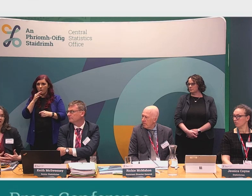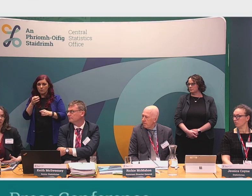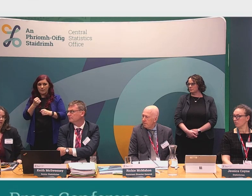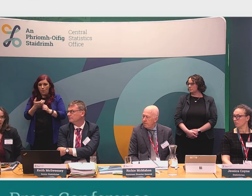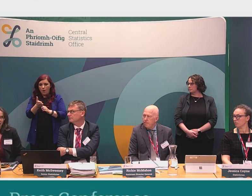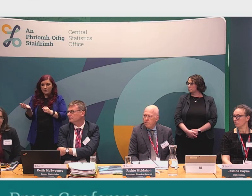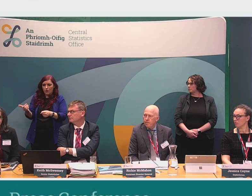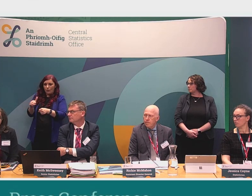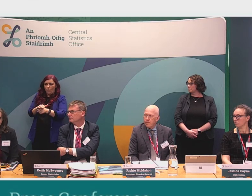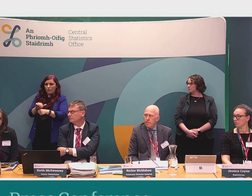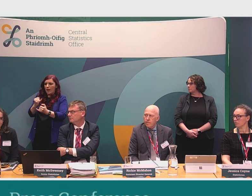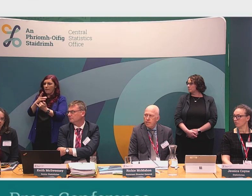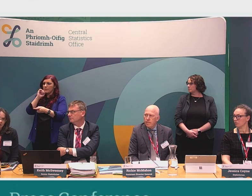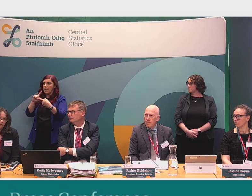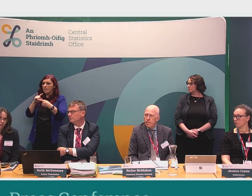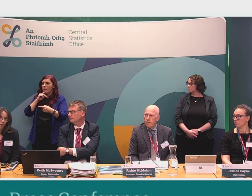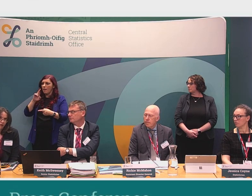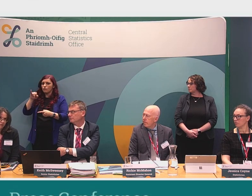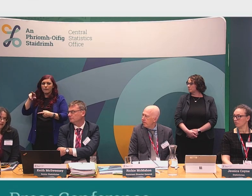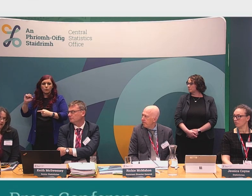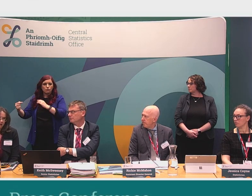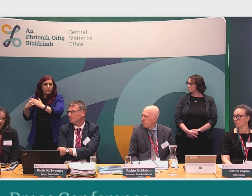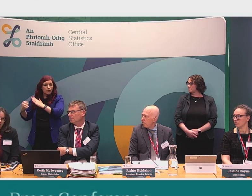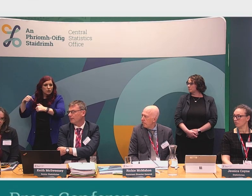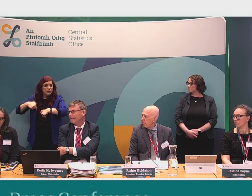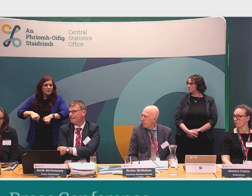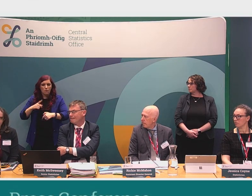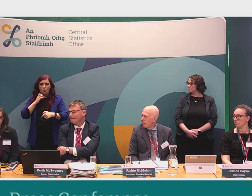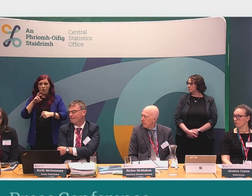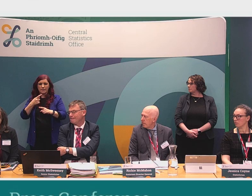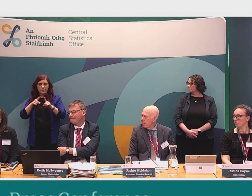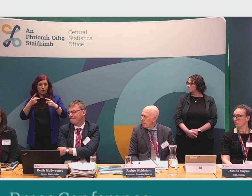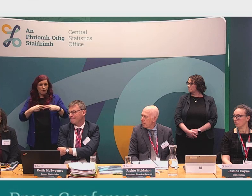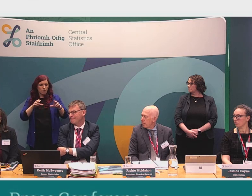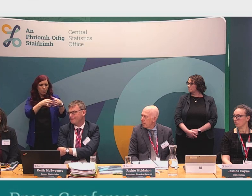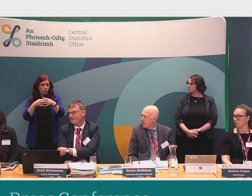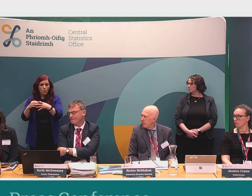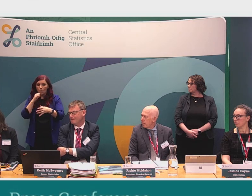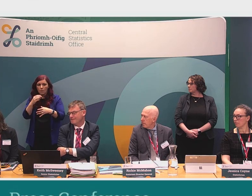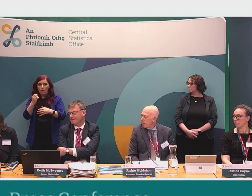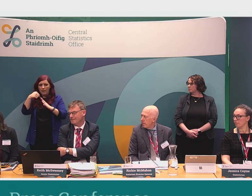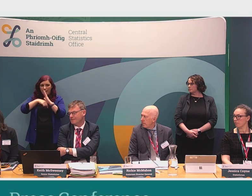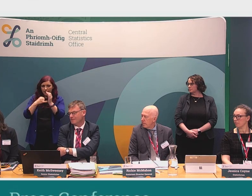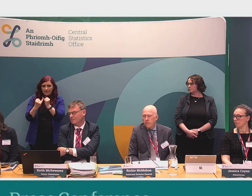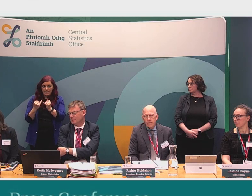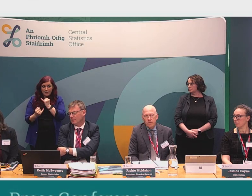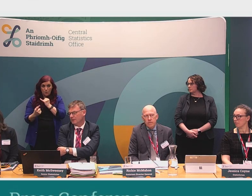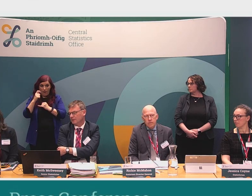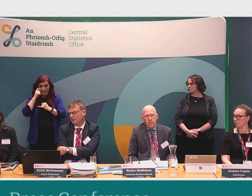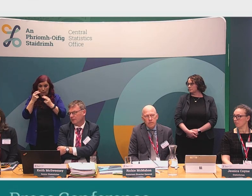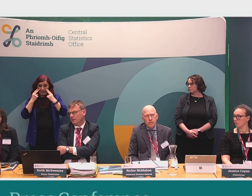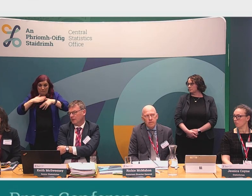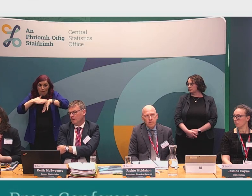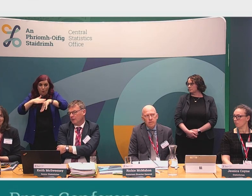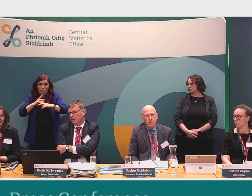in, refugees. There's a lot of areas we won't be able to talk on. But in terms of further research, I think, possibly qualitative. But we